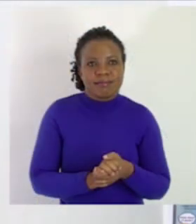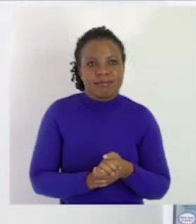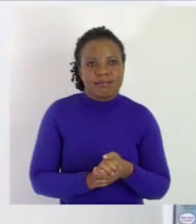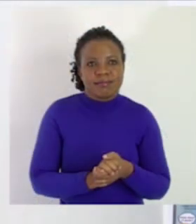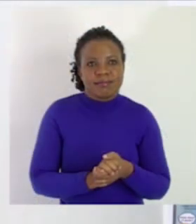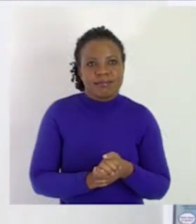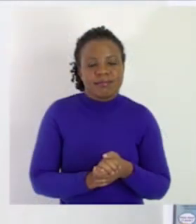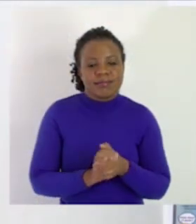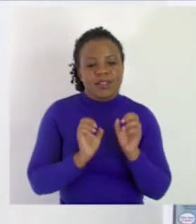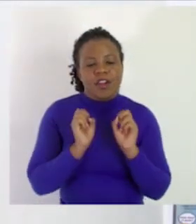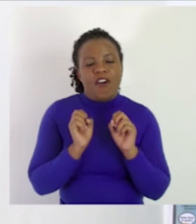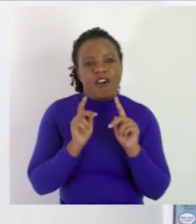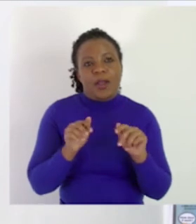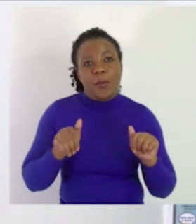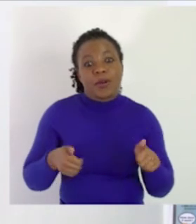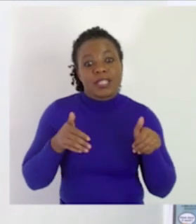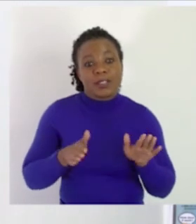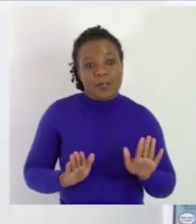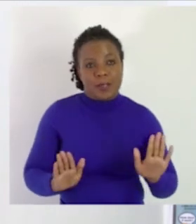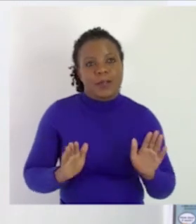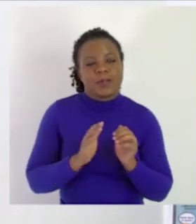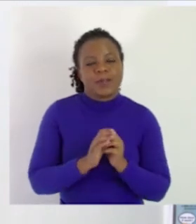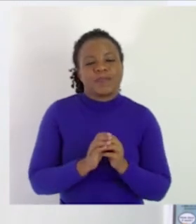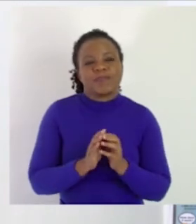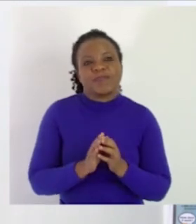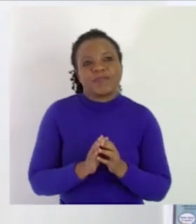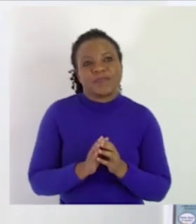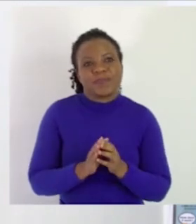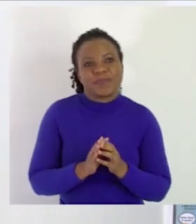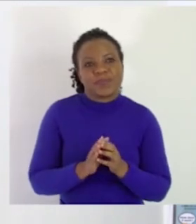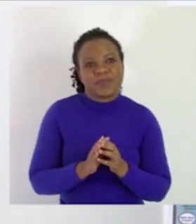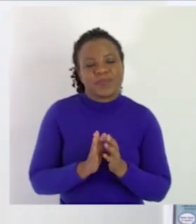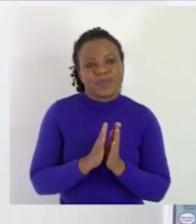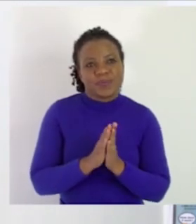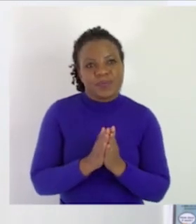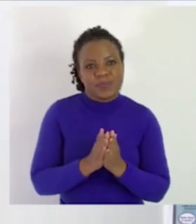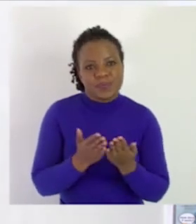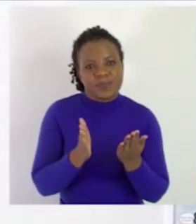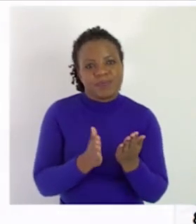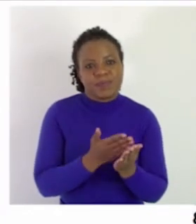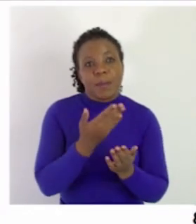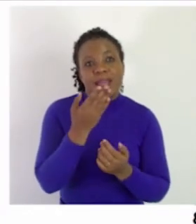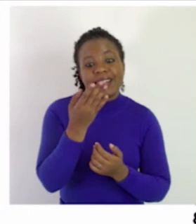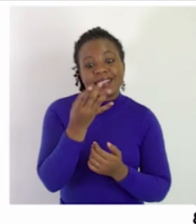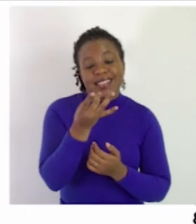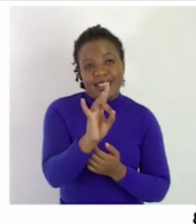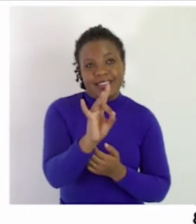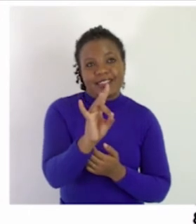Right, boys and girls, let's turn to, let us turn on page 8, turn to page